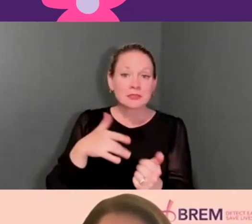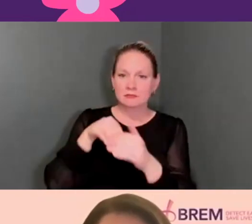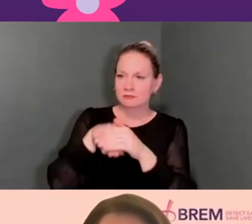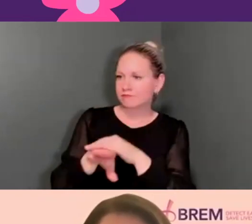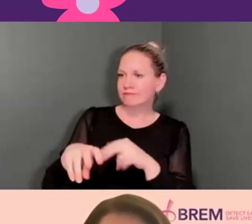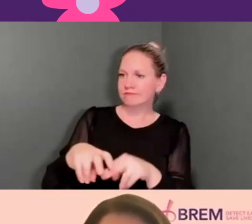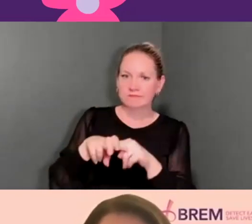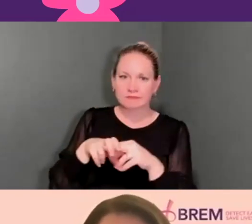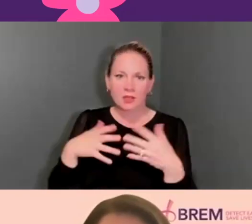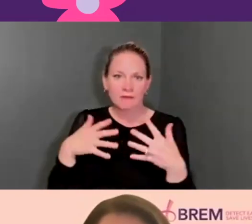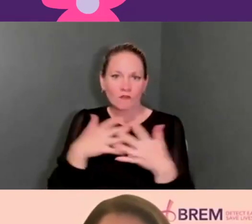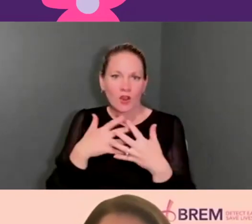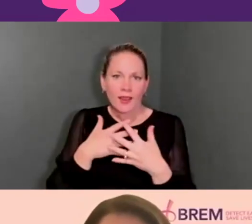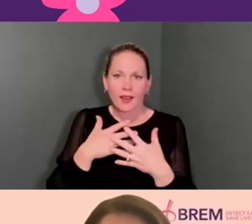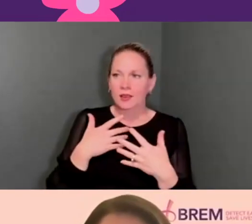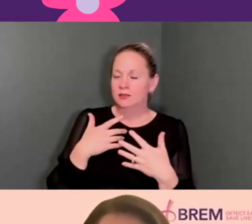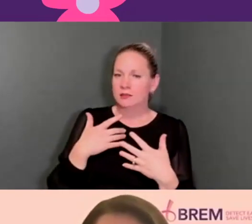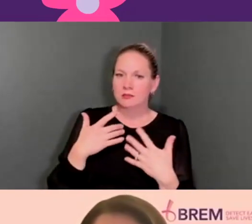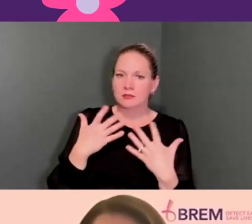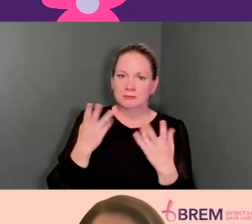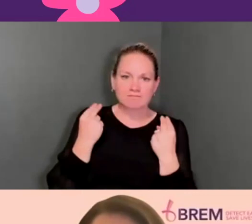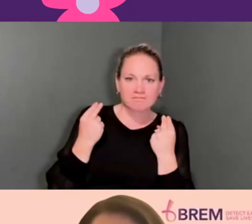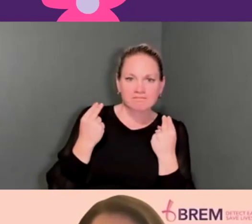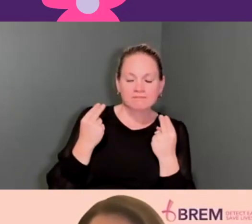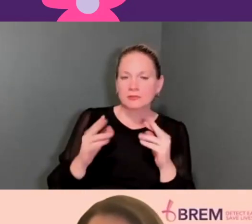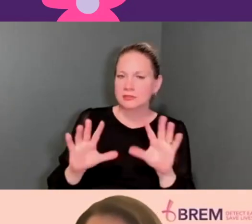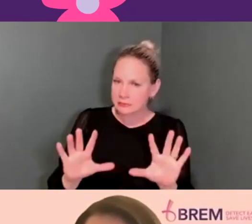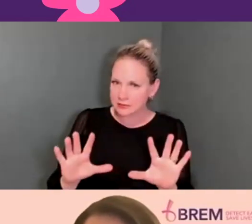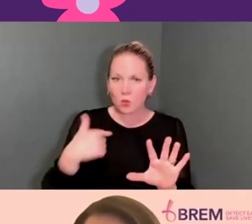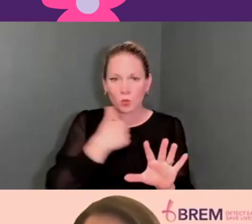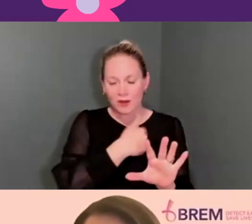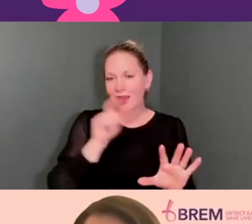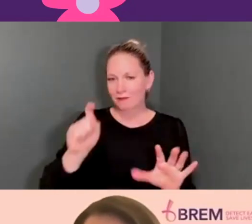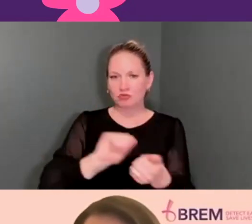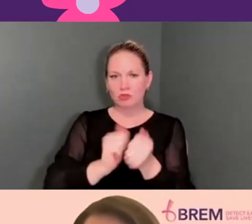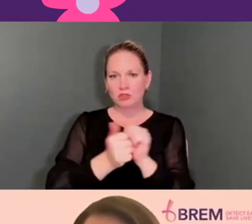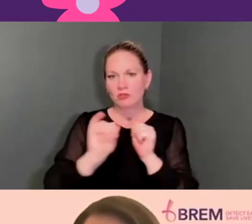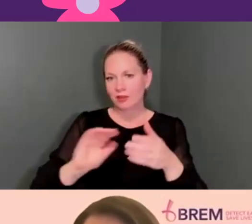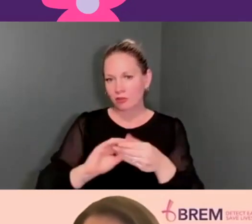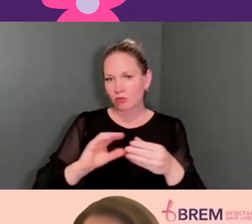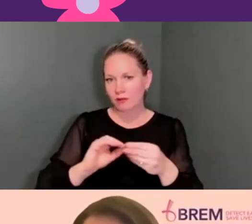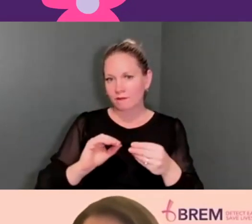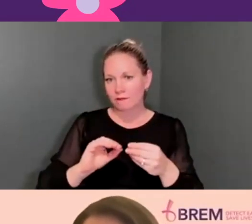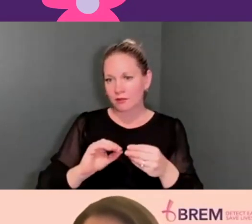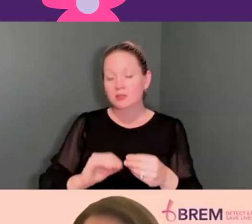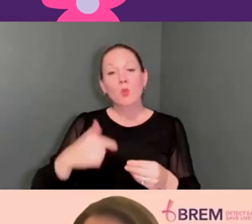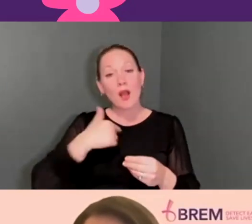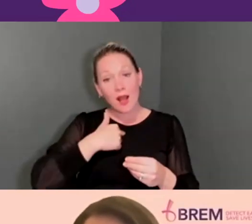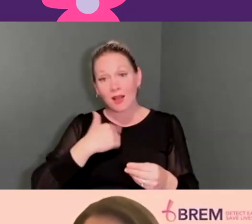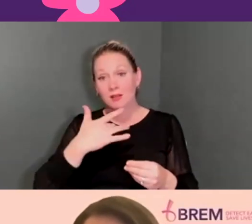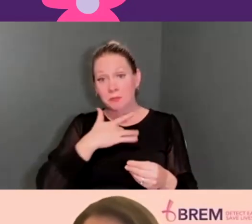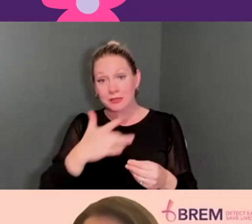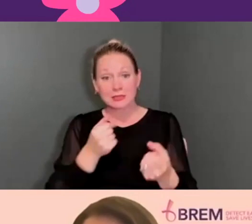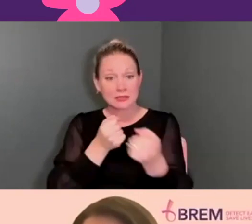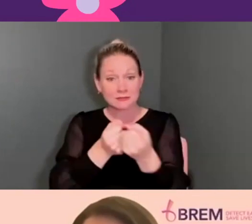they're intimidated. We have to change that narrative. And I tell anyone that I support as I